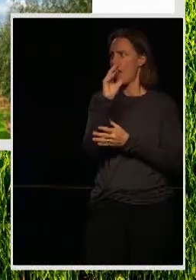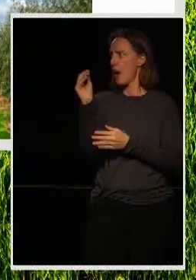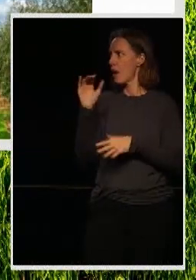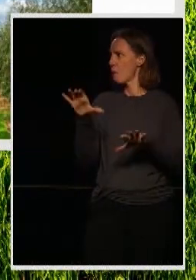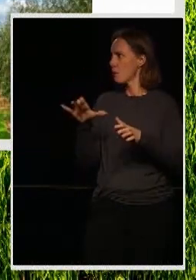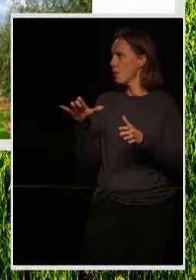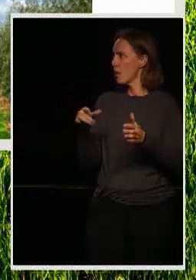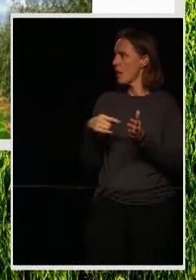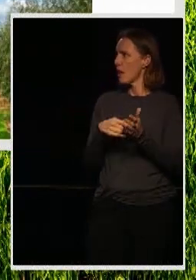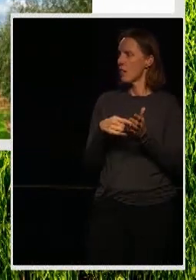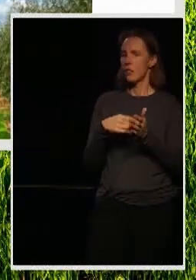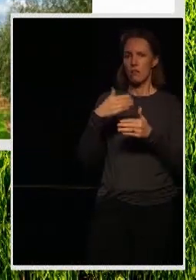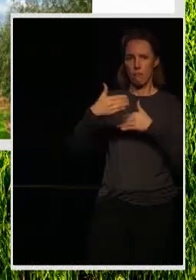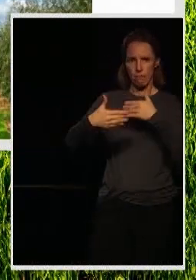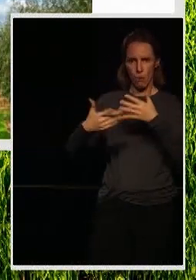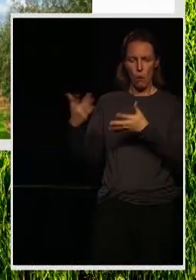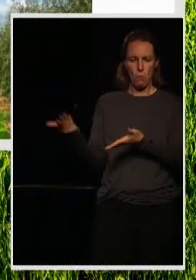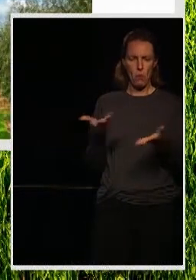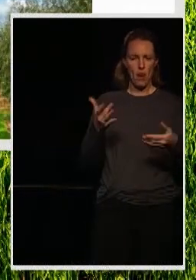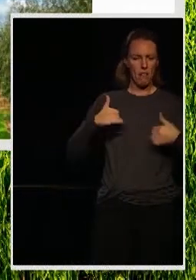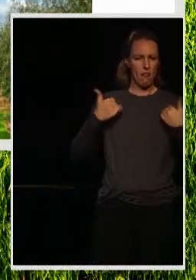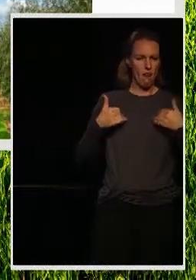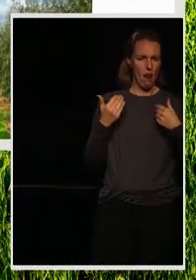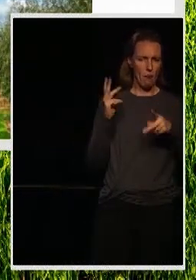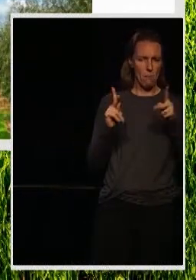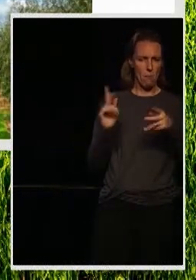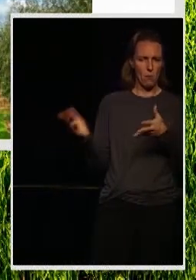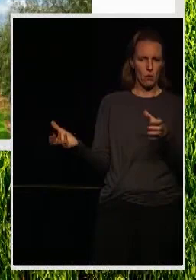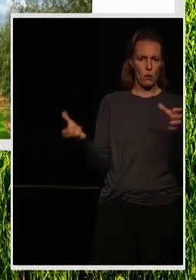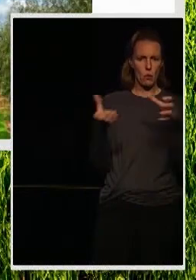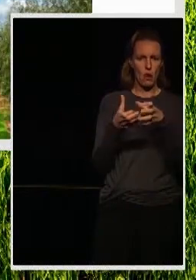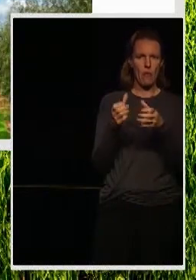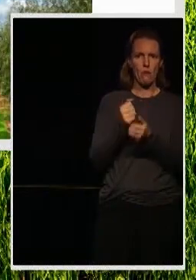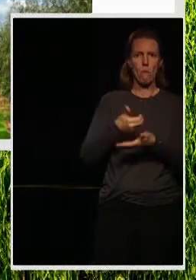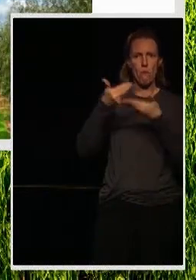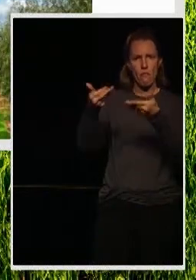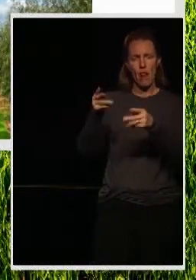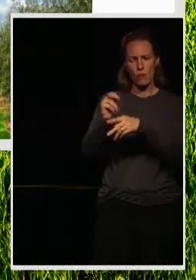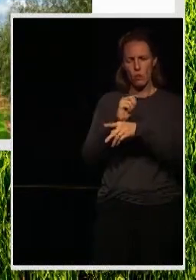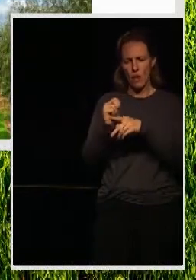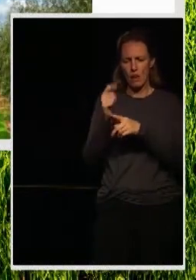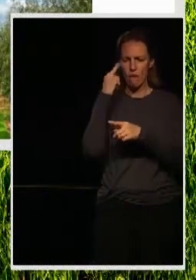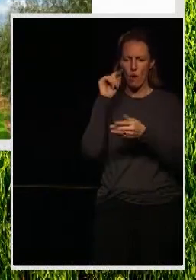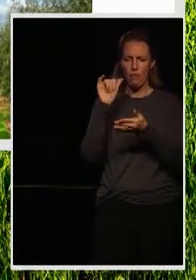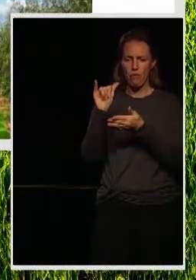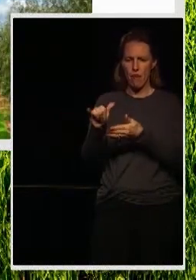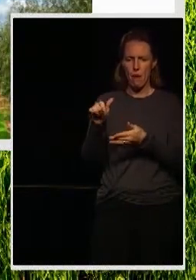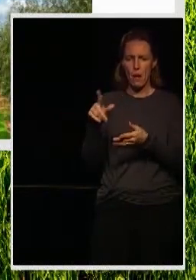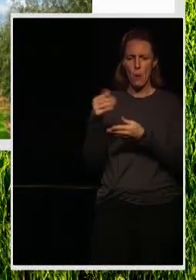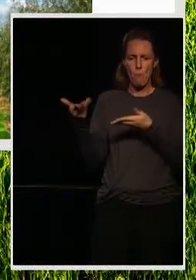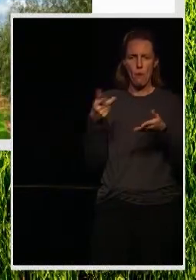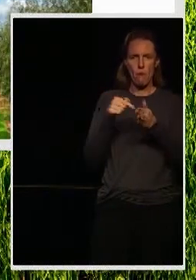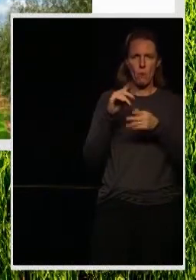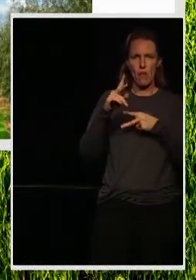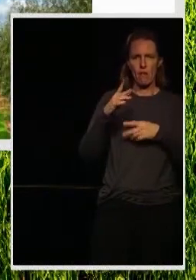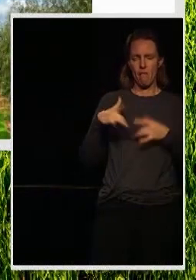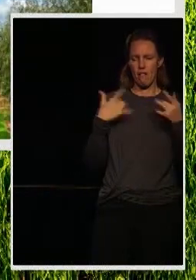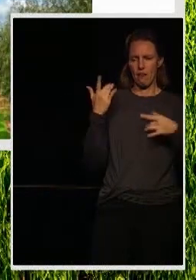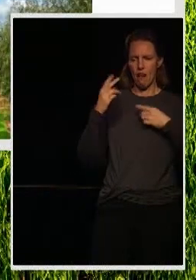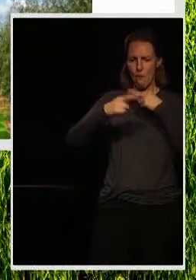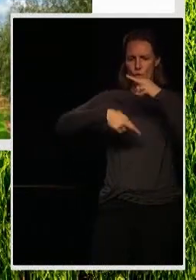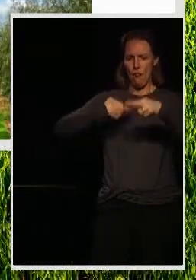this course, we're going to bring the young people together to provide training to them and bring them to this exciting revolution